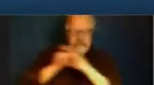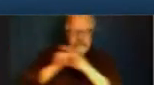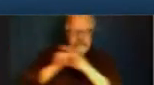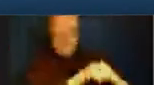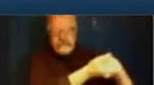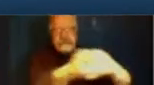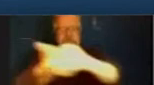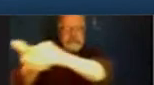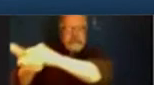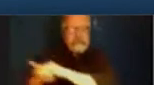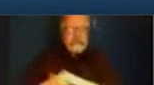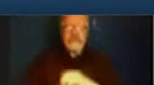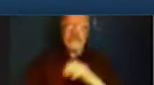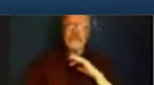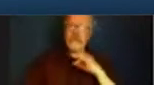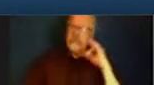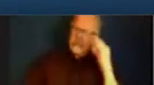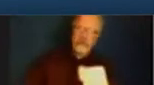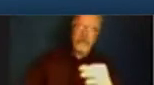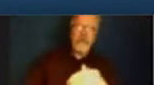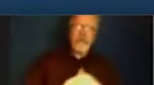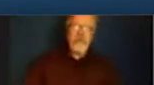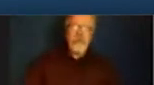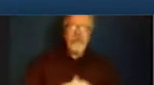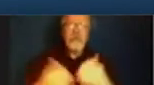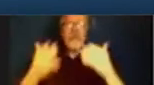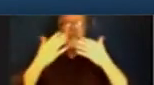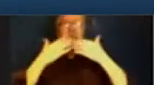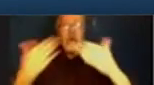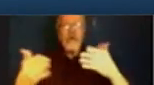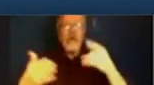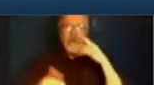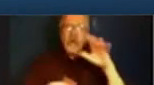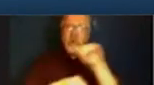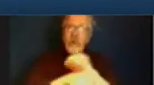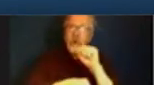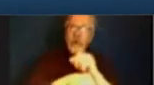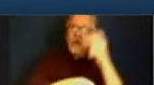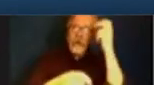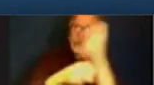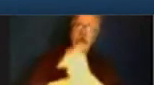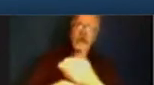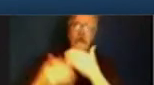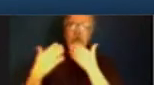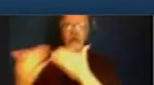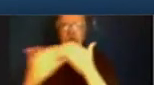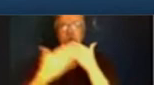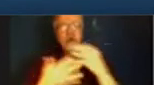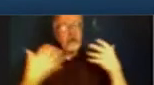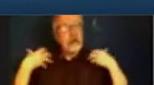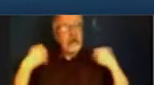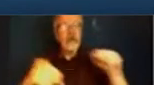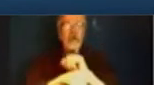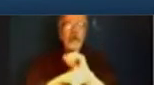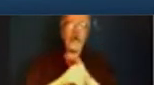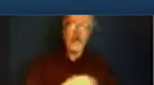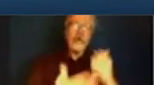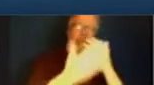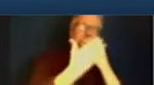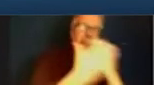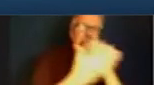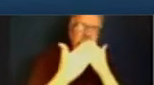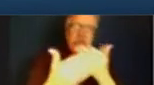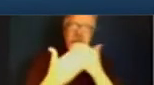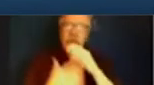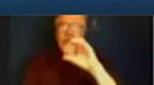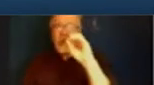again, I want to thank all the people who are working so hard on this. Look, our healthcare workers, the overtime that our nurses and our doctors